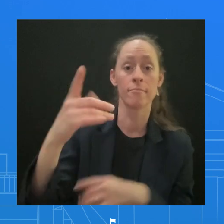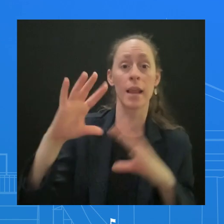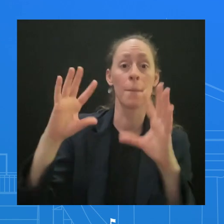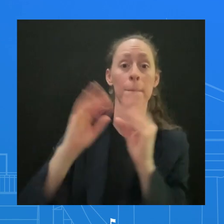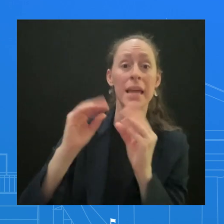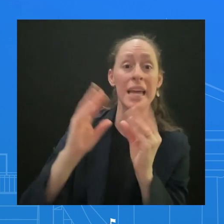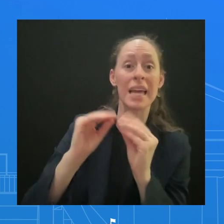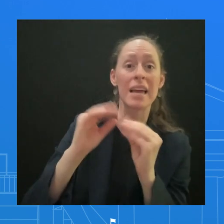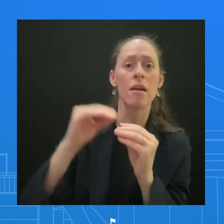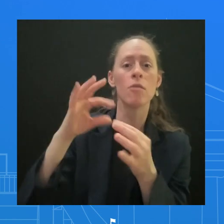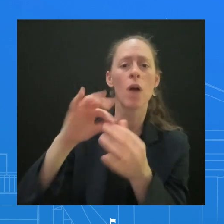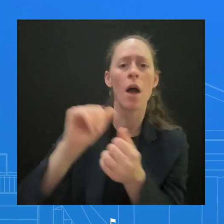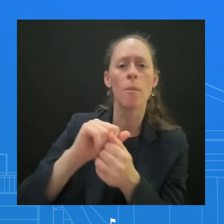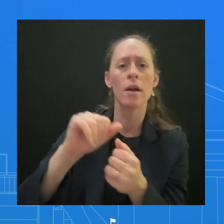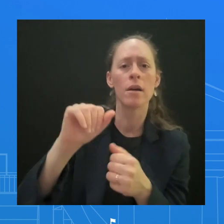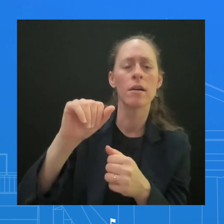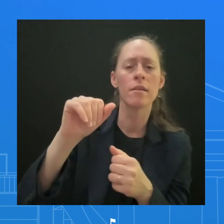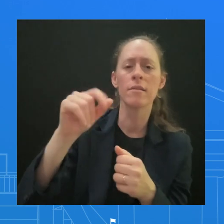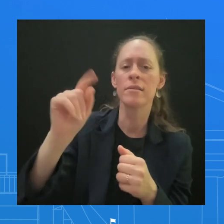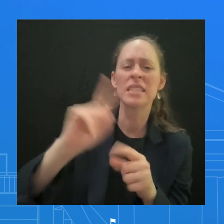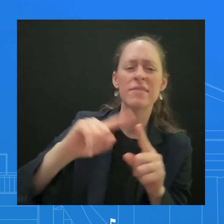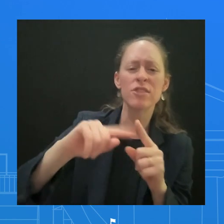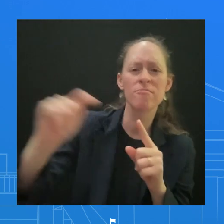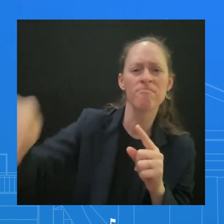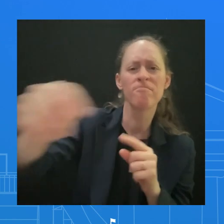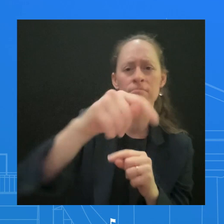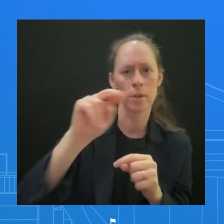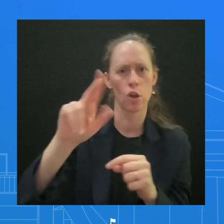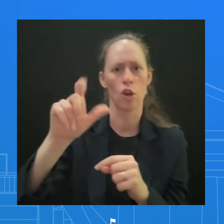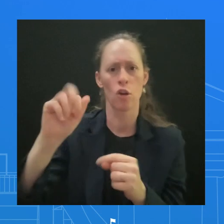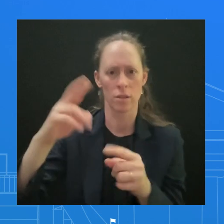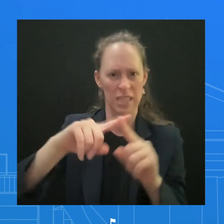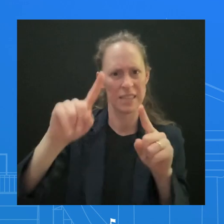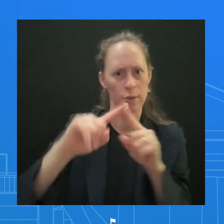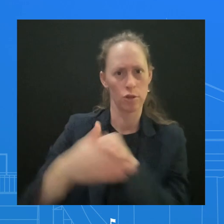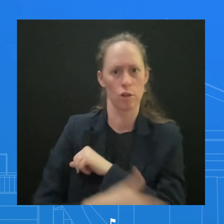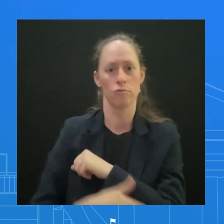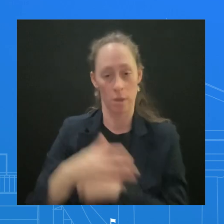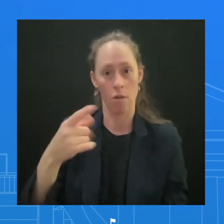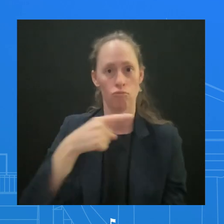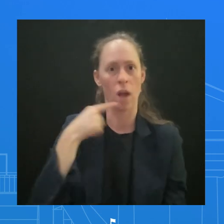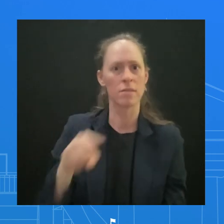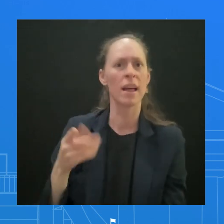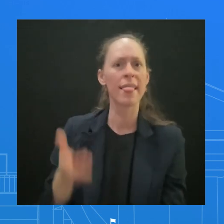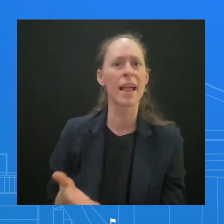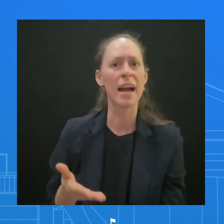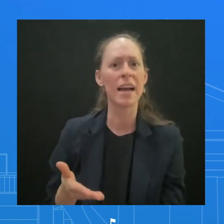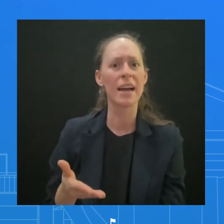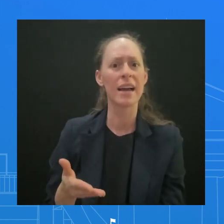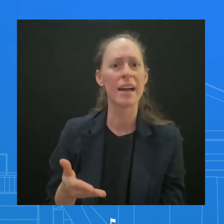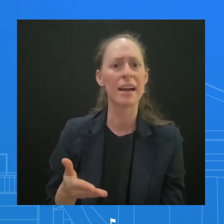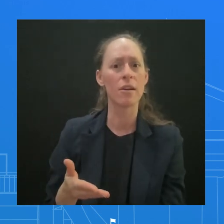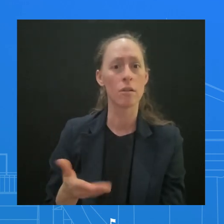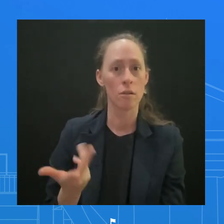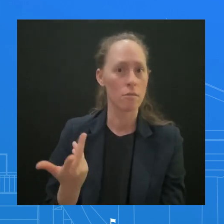accomplished during those couple of days. I know Russia was involved, representatives from the Yeah, so look, this is a routine